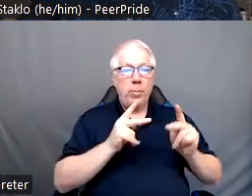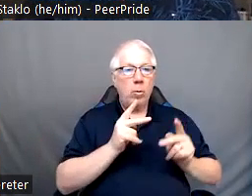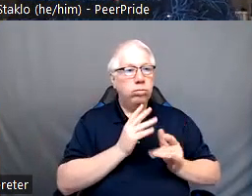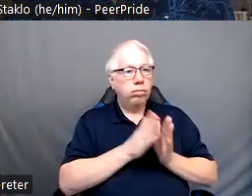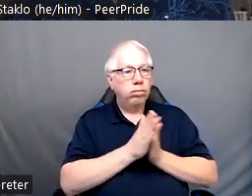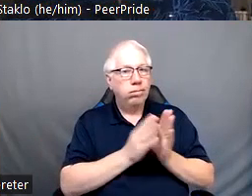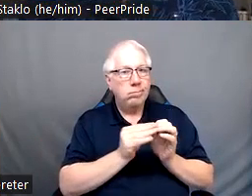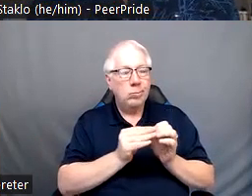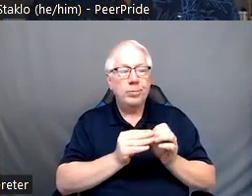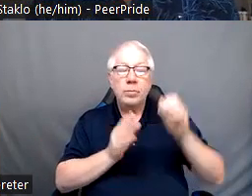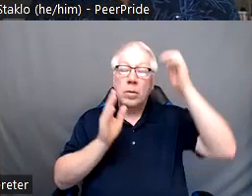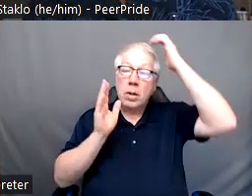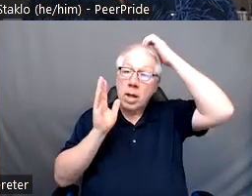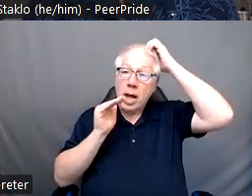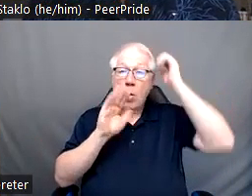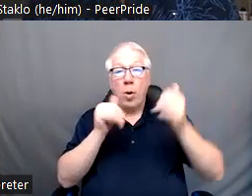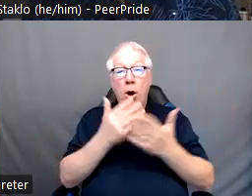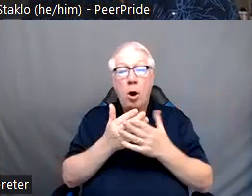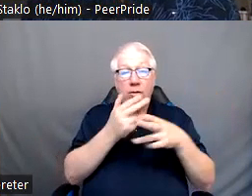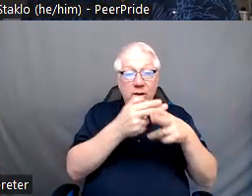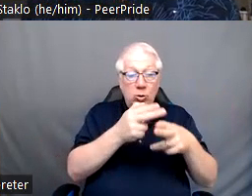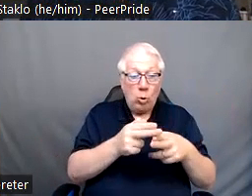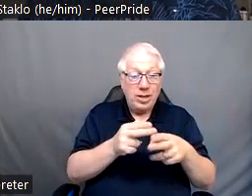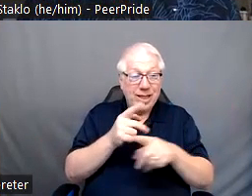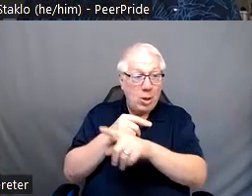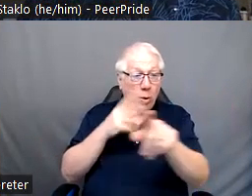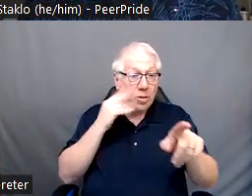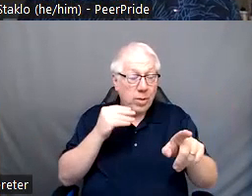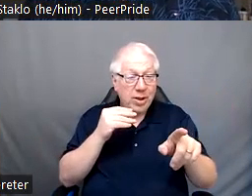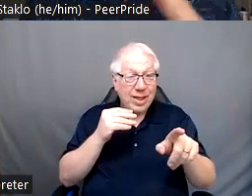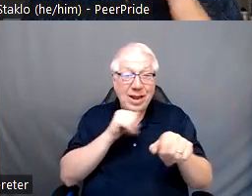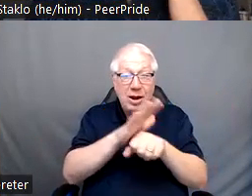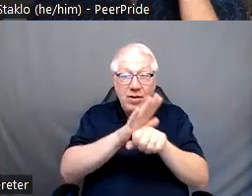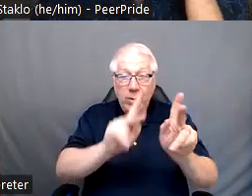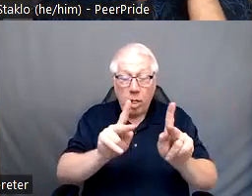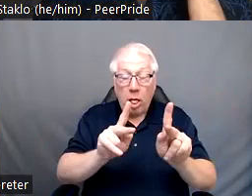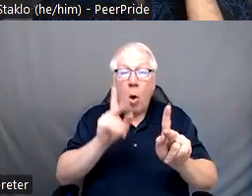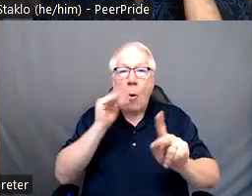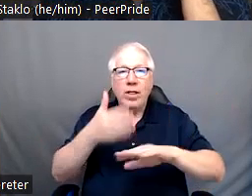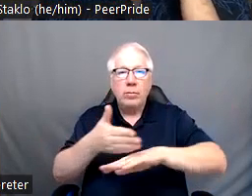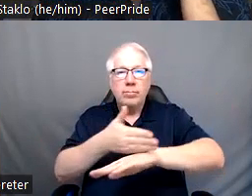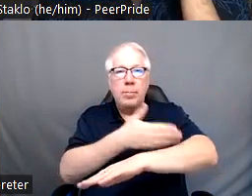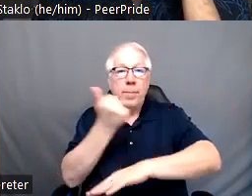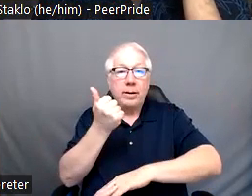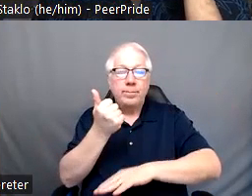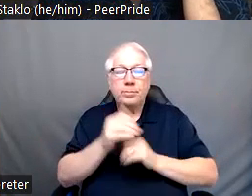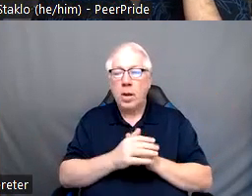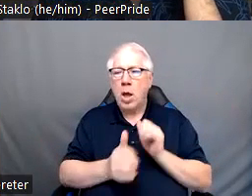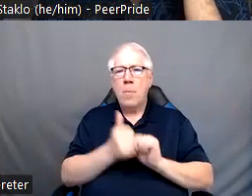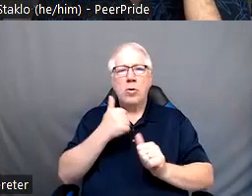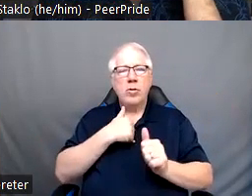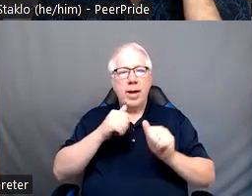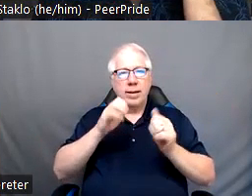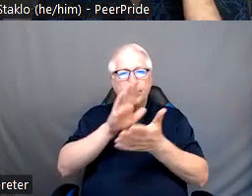all the shortages that Layne and we're all experiencing are going to get better. Then outside of that, most of my scholarly work is around